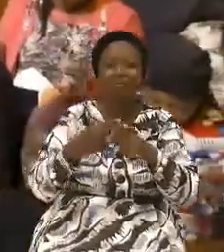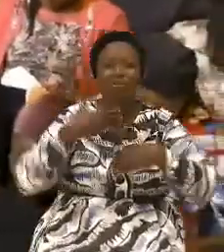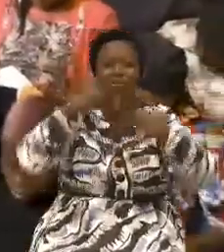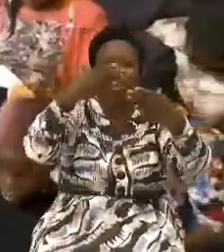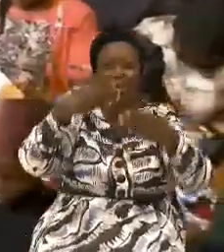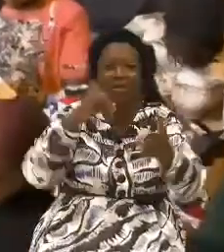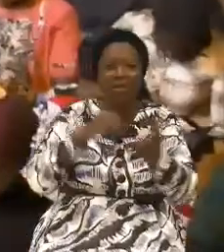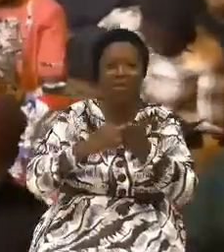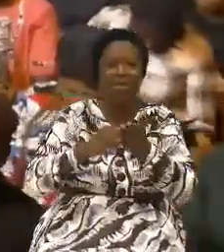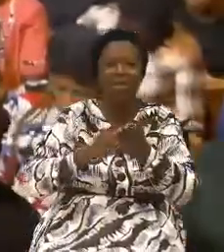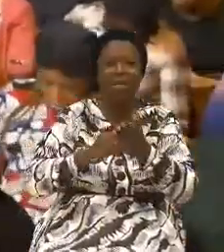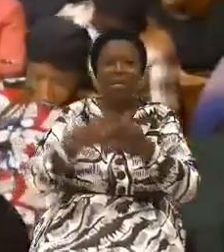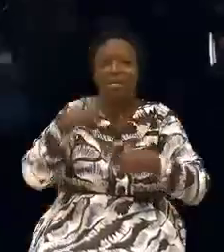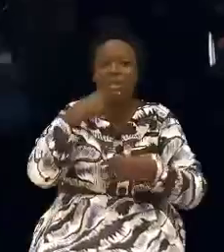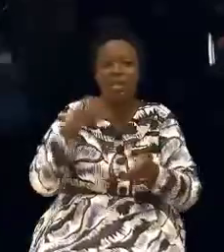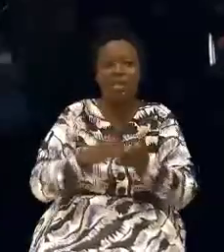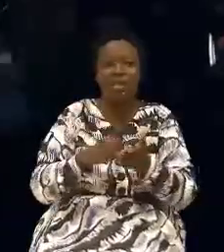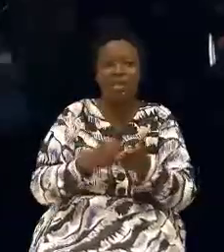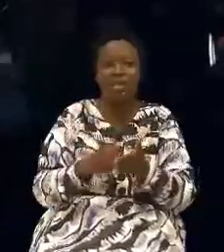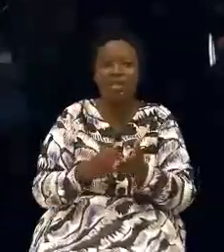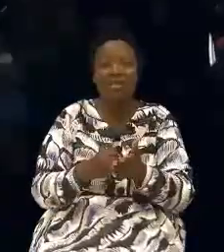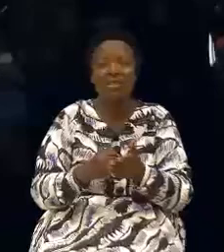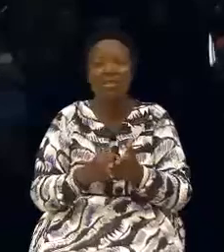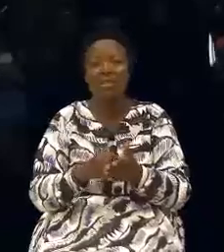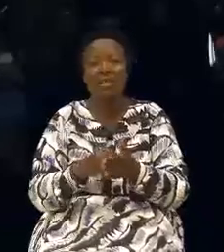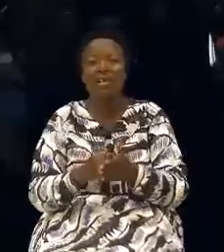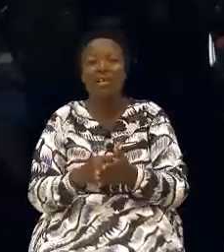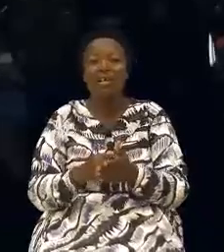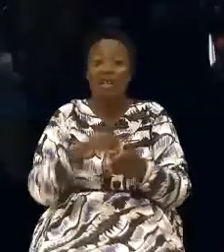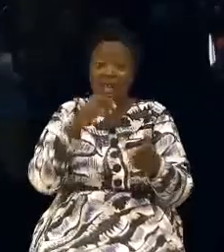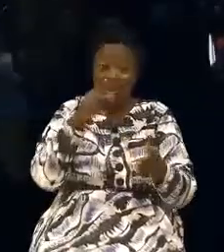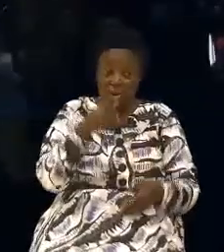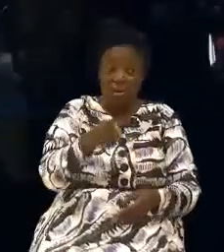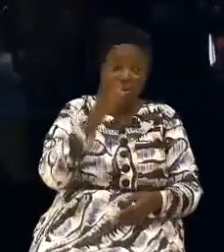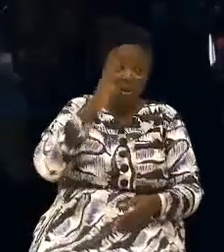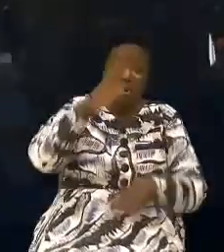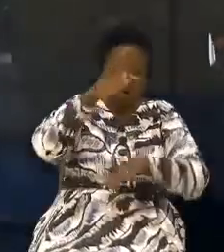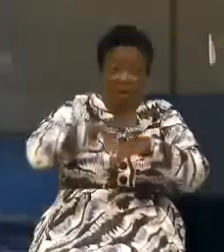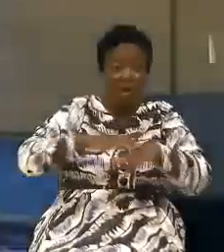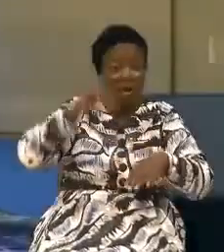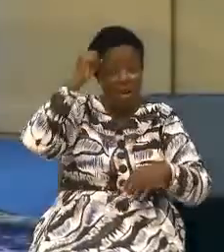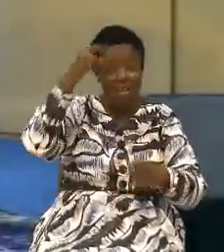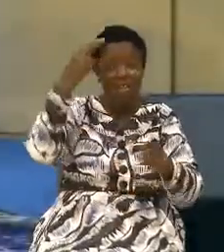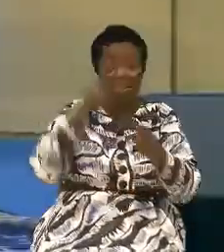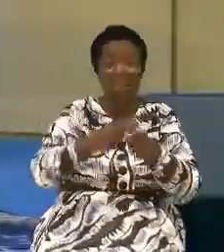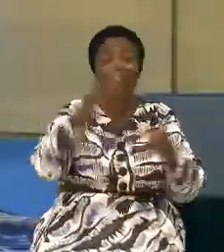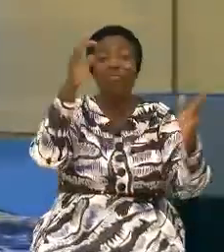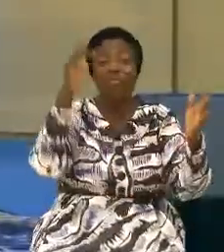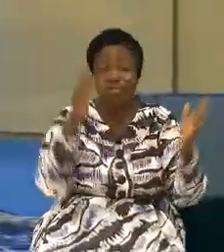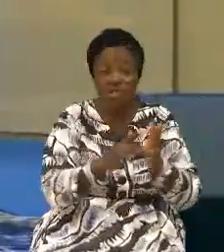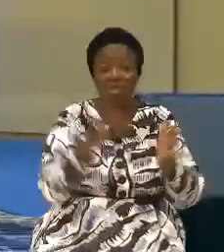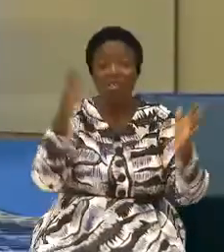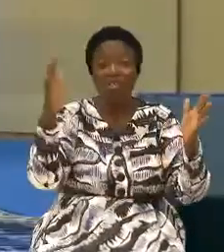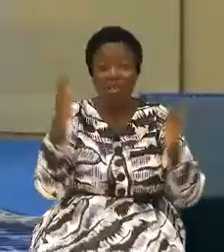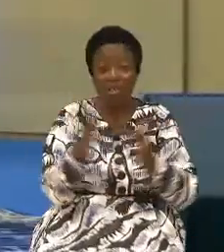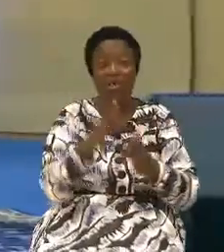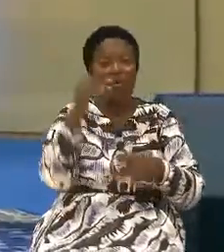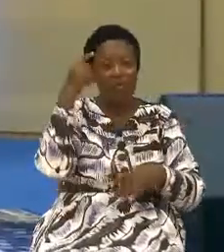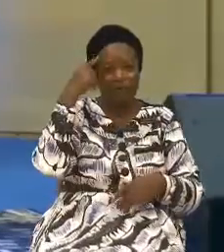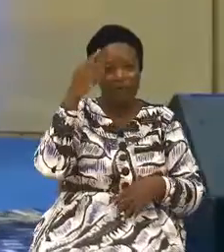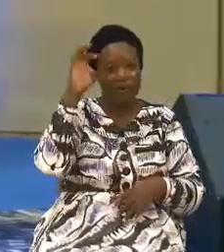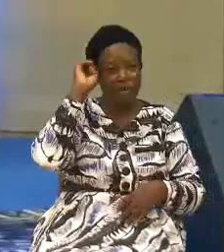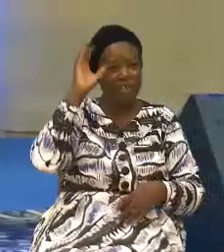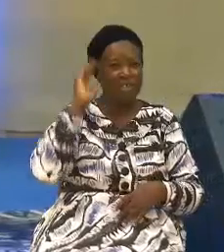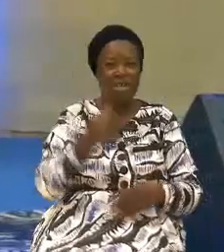Say that name. Thou shalt call his name Jesus, for he shall save.